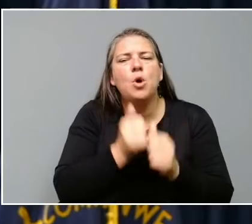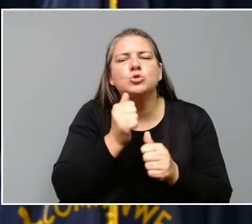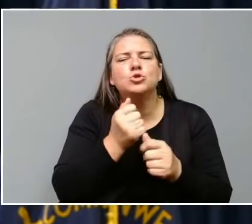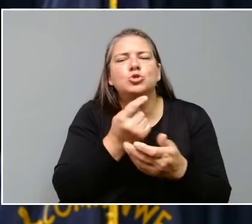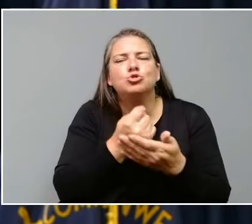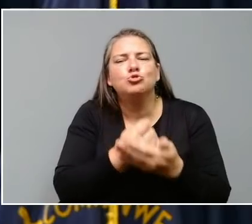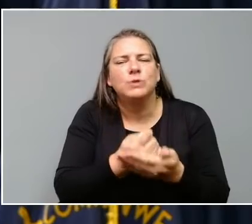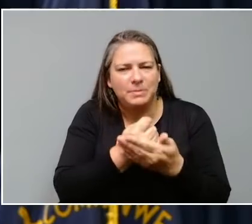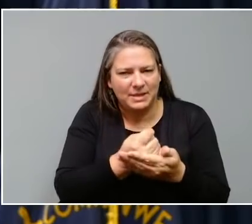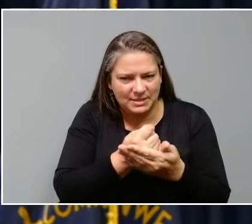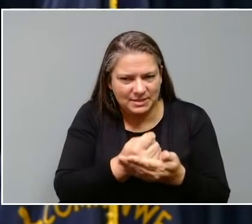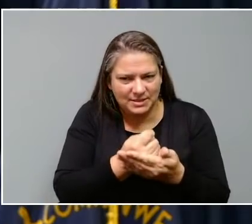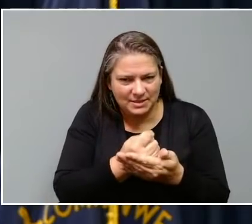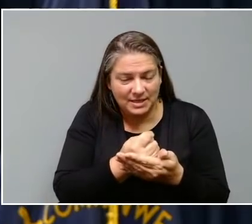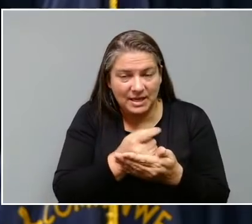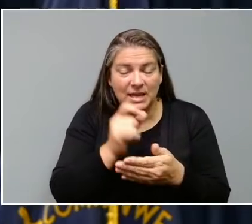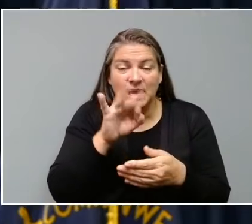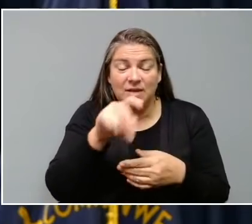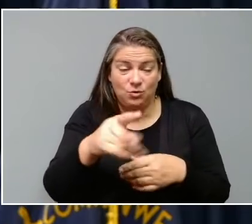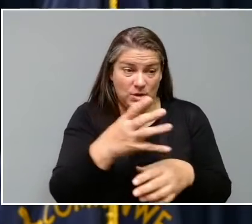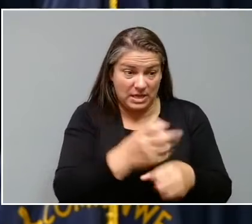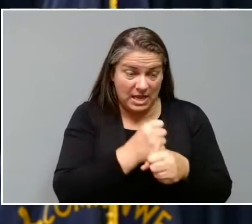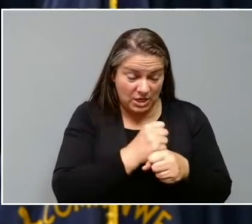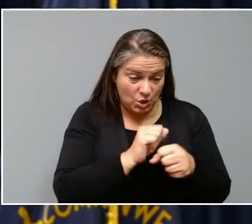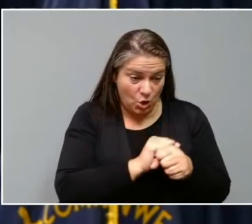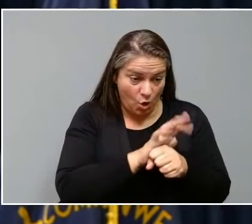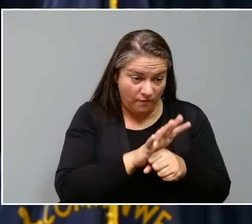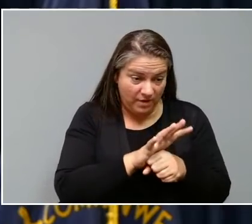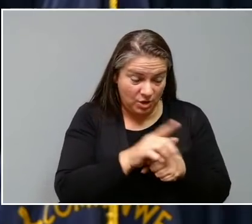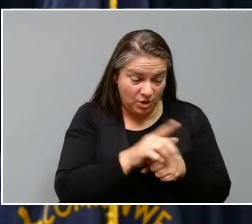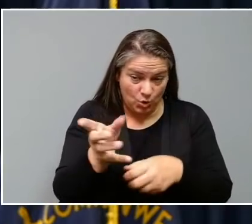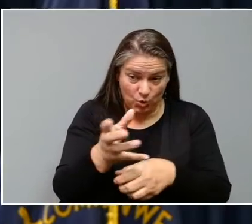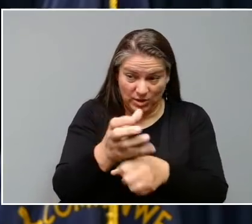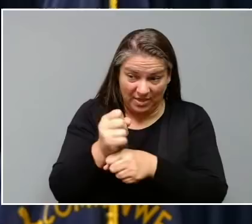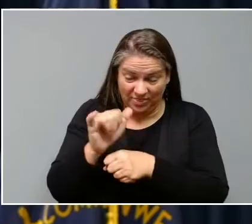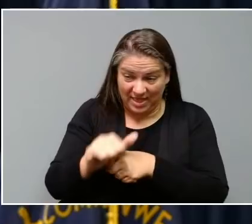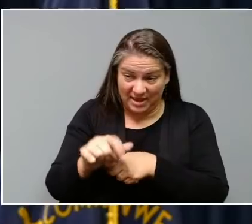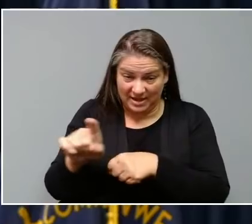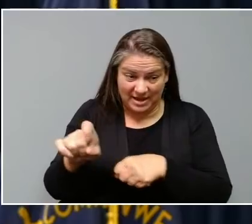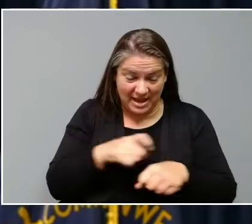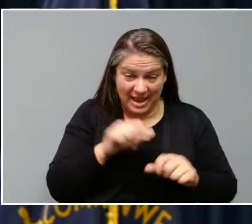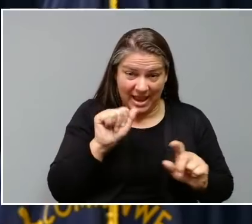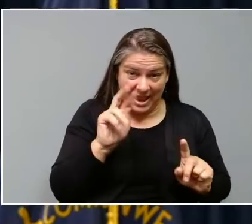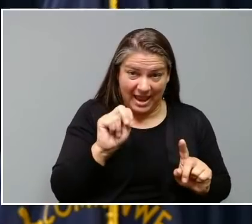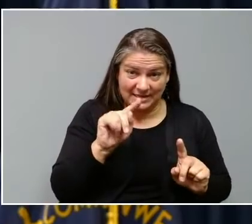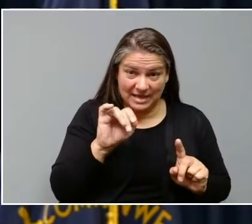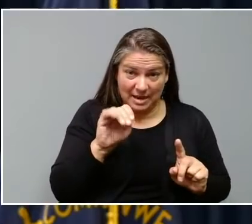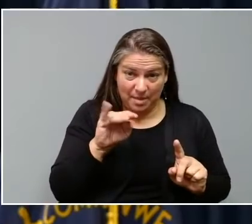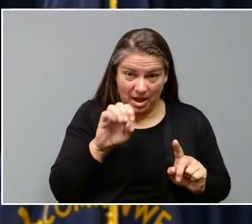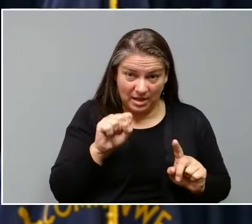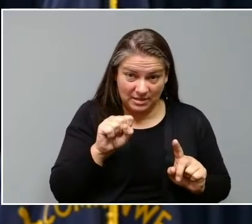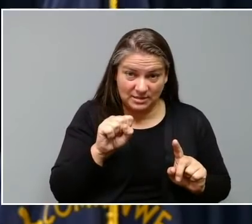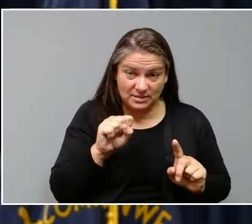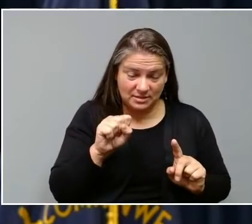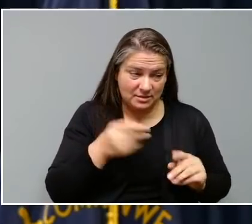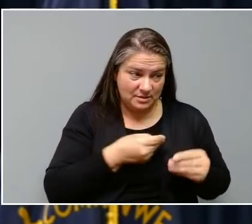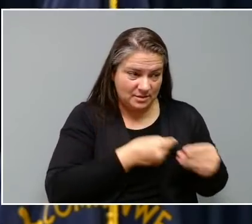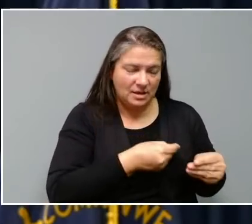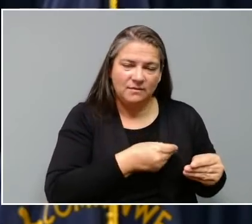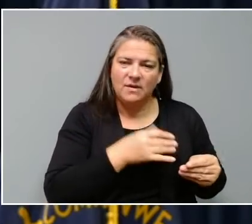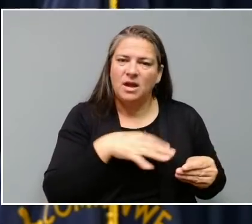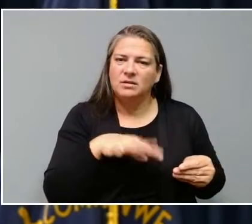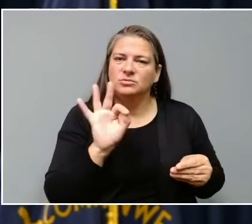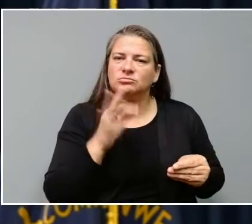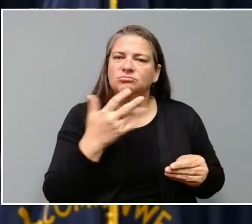on when you had COVID, and there is a need for more people who can administer that type of